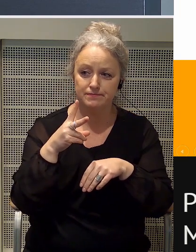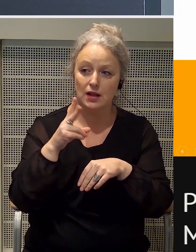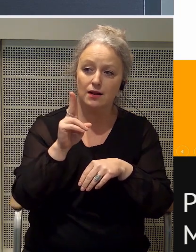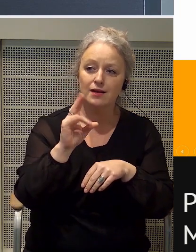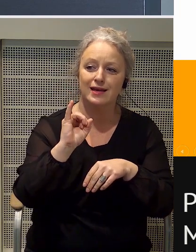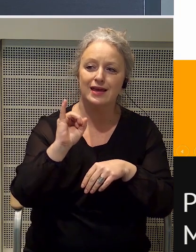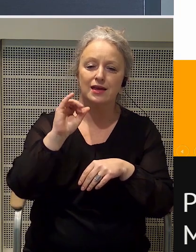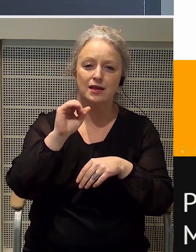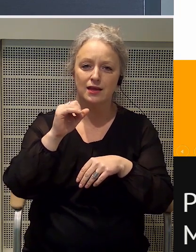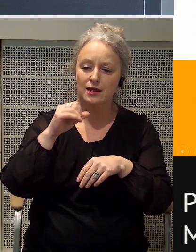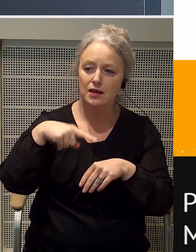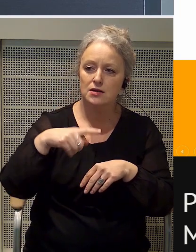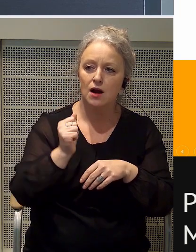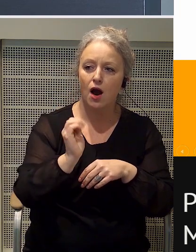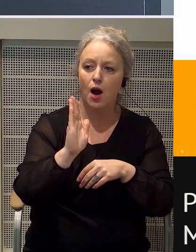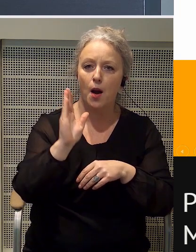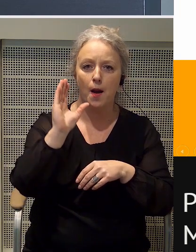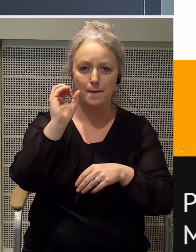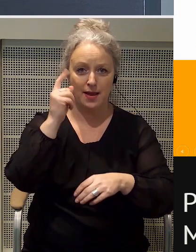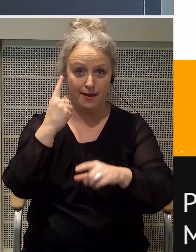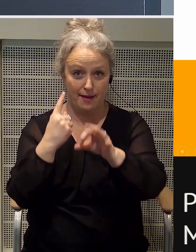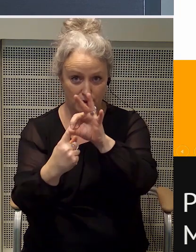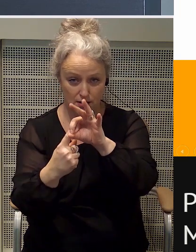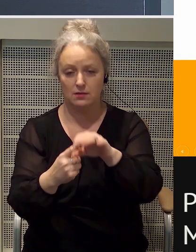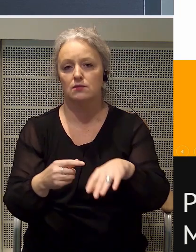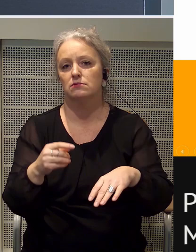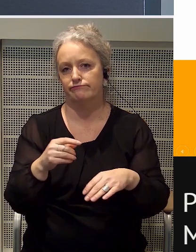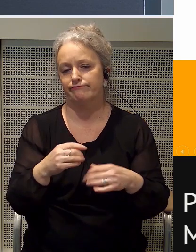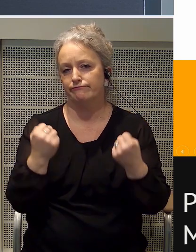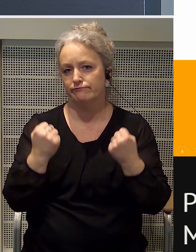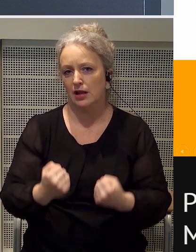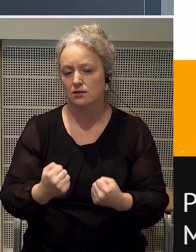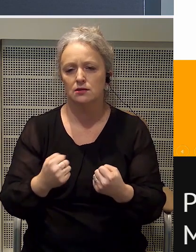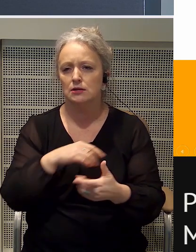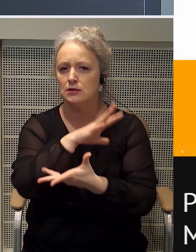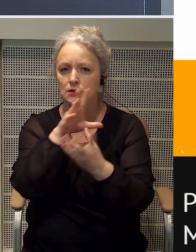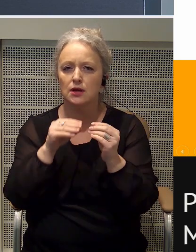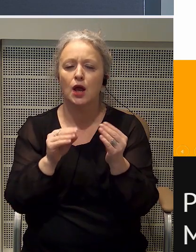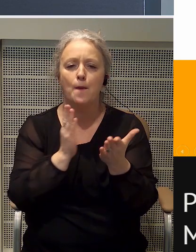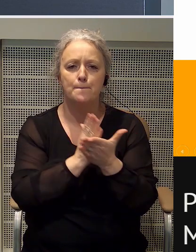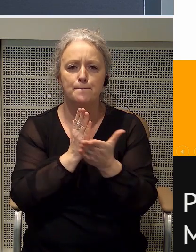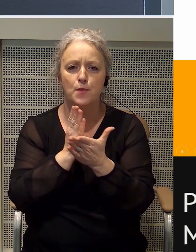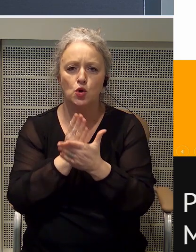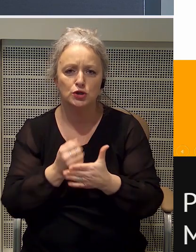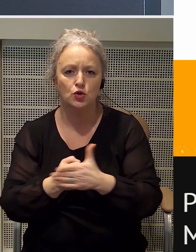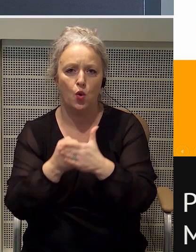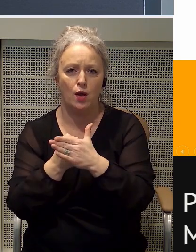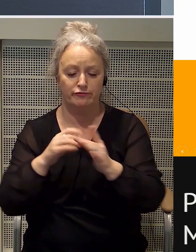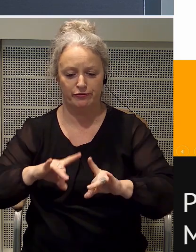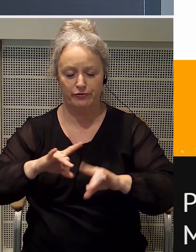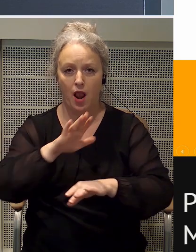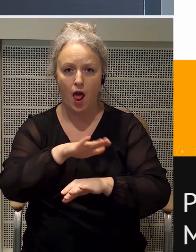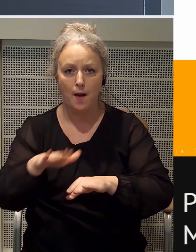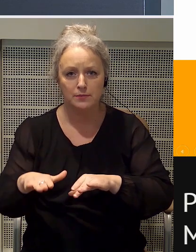same issue with Sabril Gigabec. And many families turned to us. We are